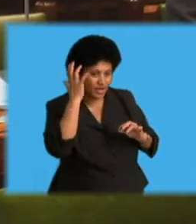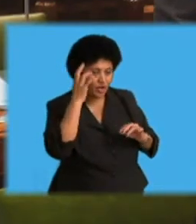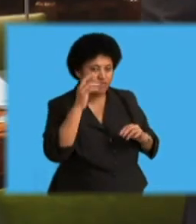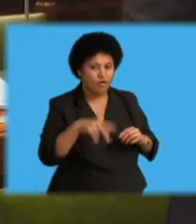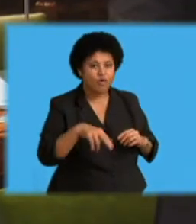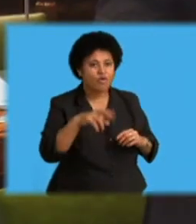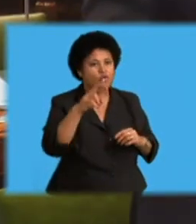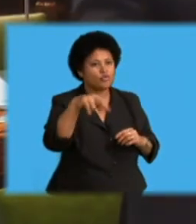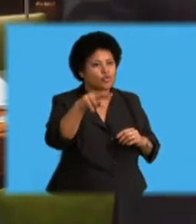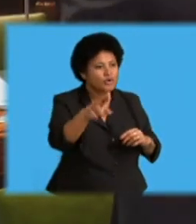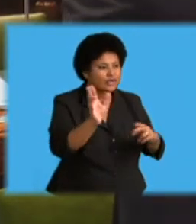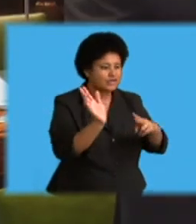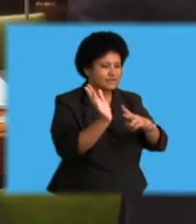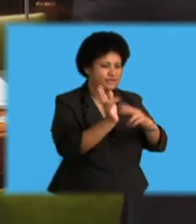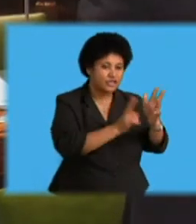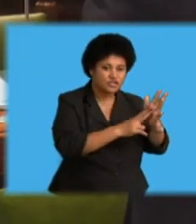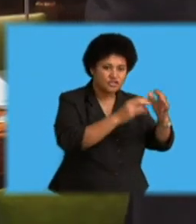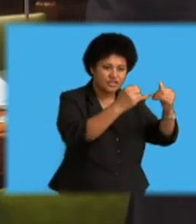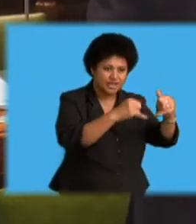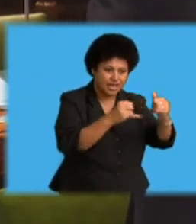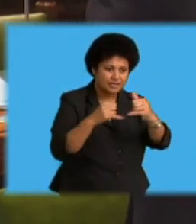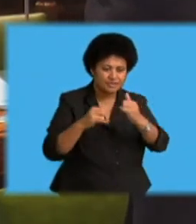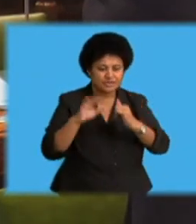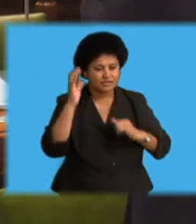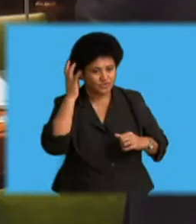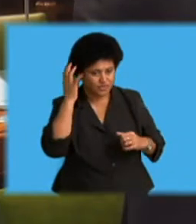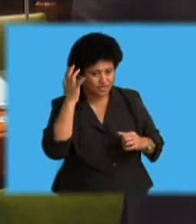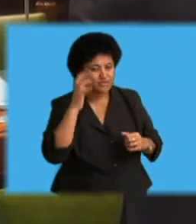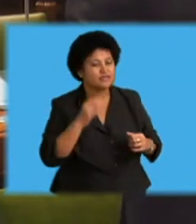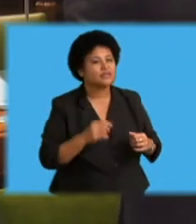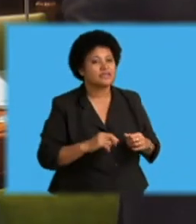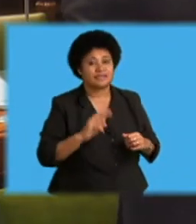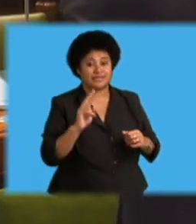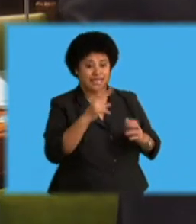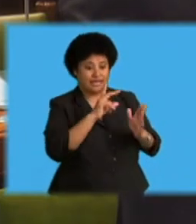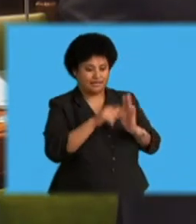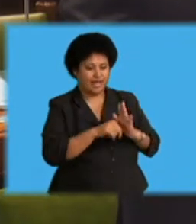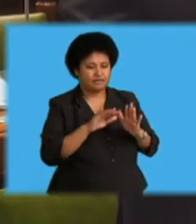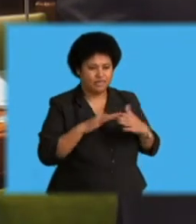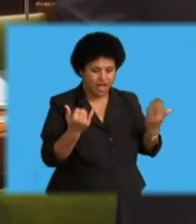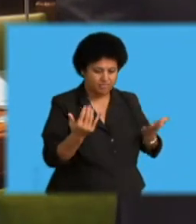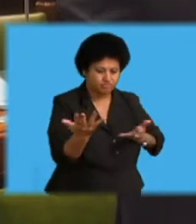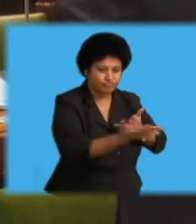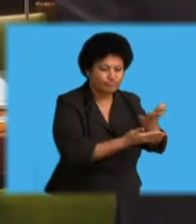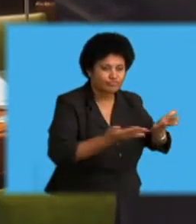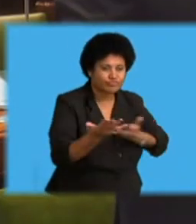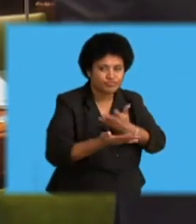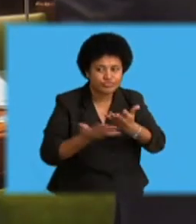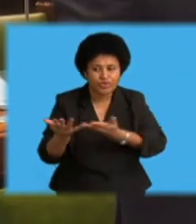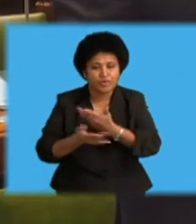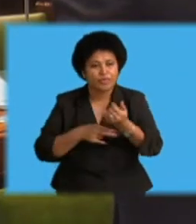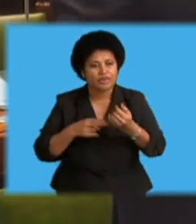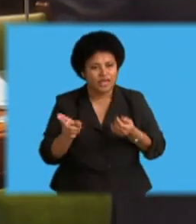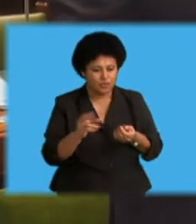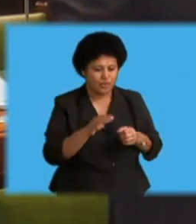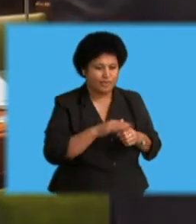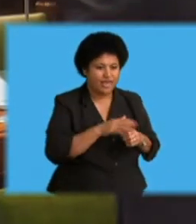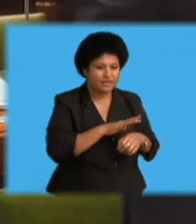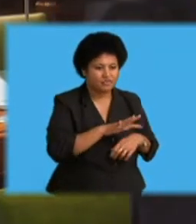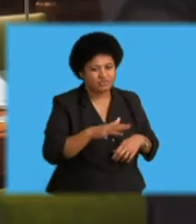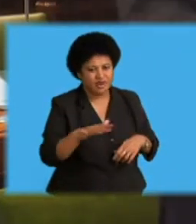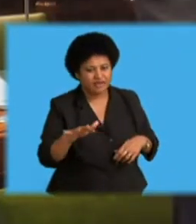stations, and we've already had the second round of public consultation. We're going through them, and a draft will also be done. We are currently